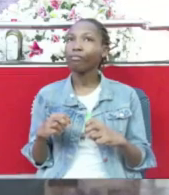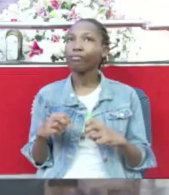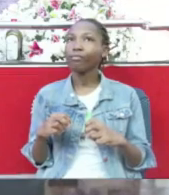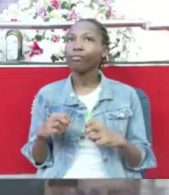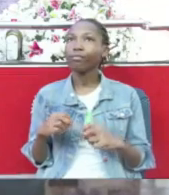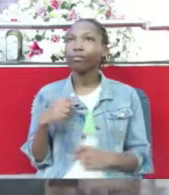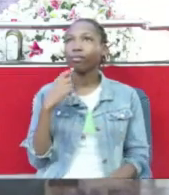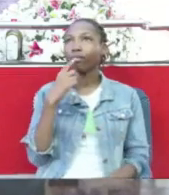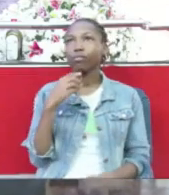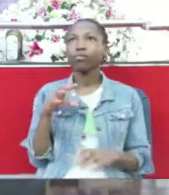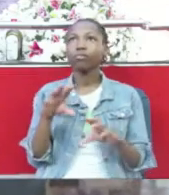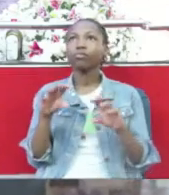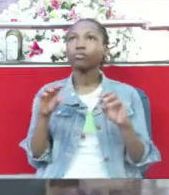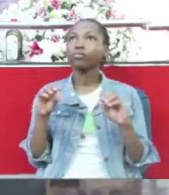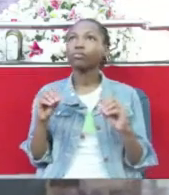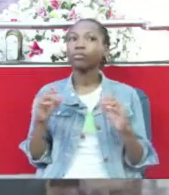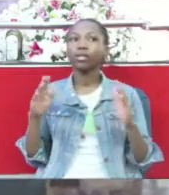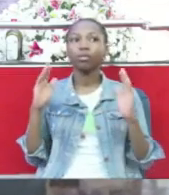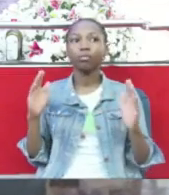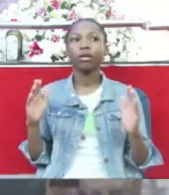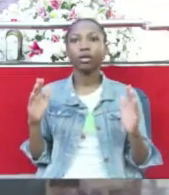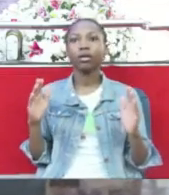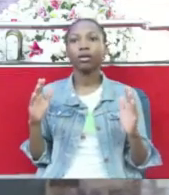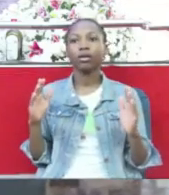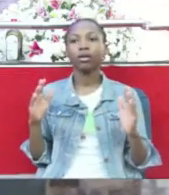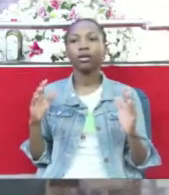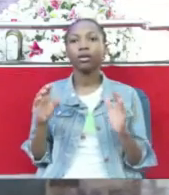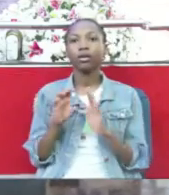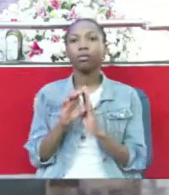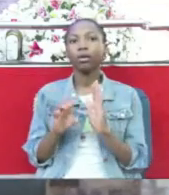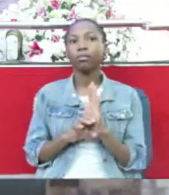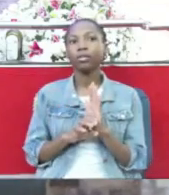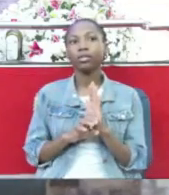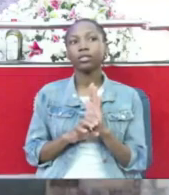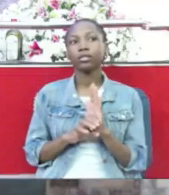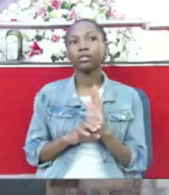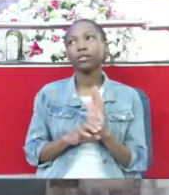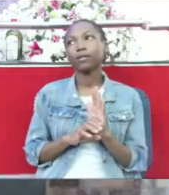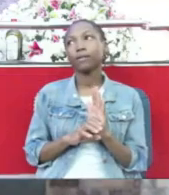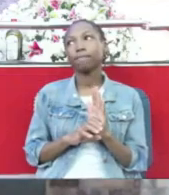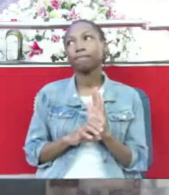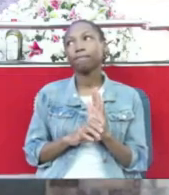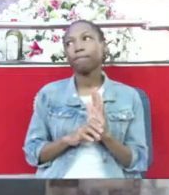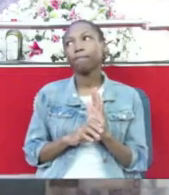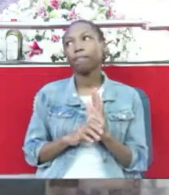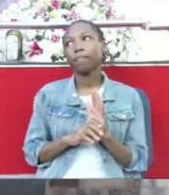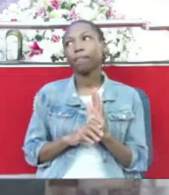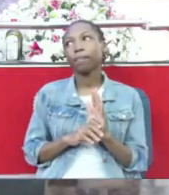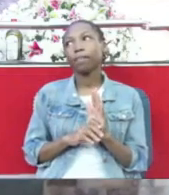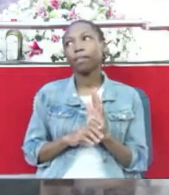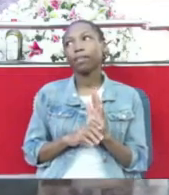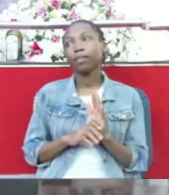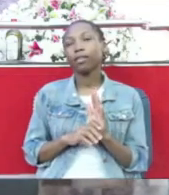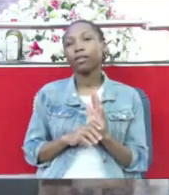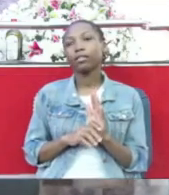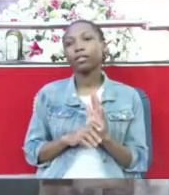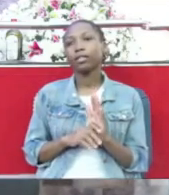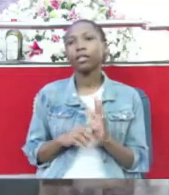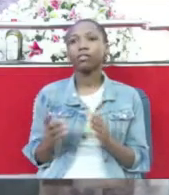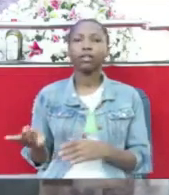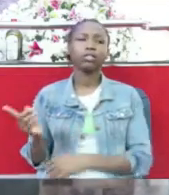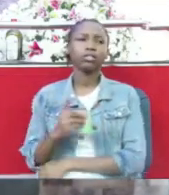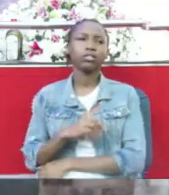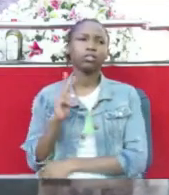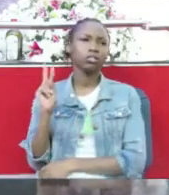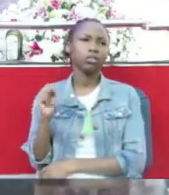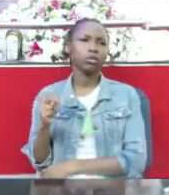them the great commission? Nani anawafundisha mwito mkuu? That at the end of the day, it's not about me, myself, and I. Si kuhusu